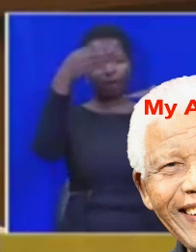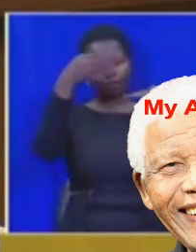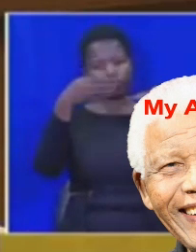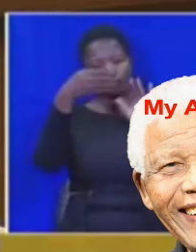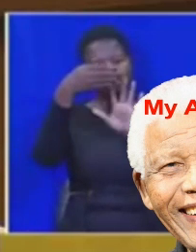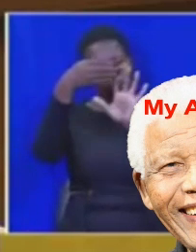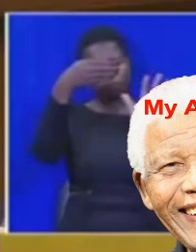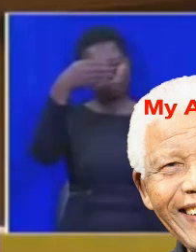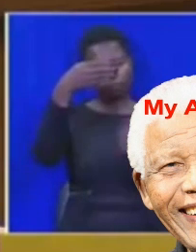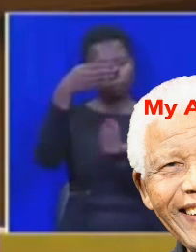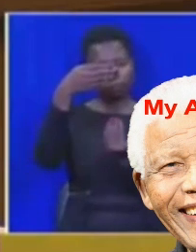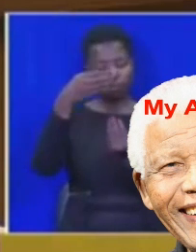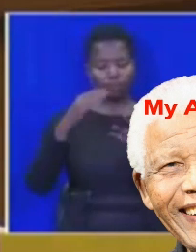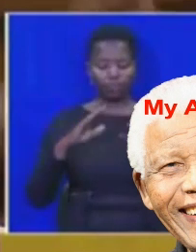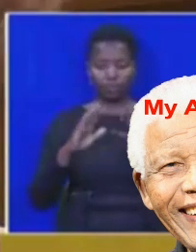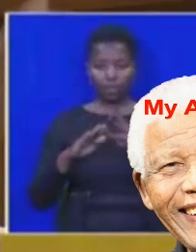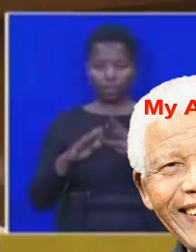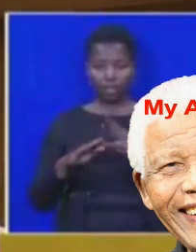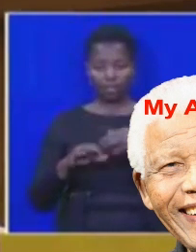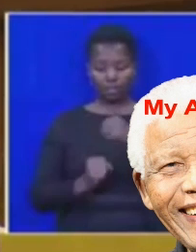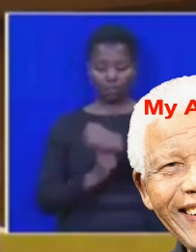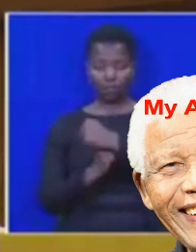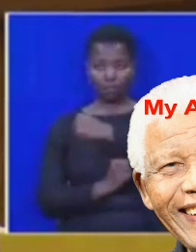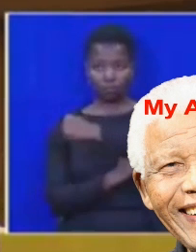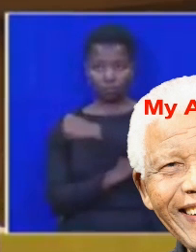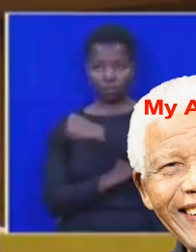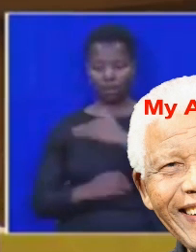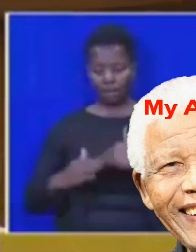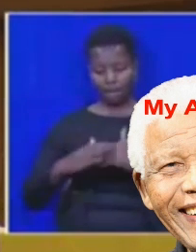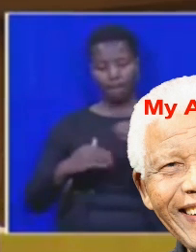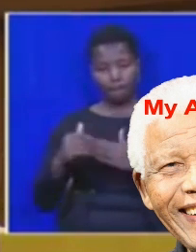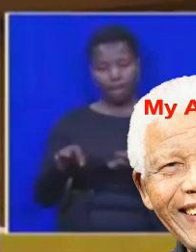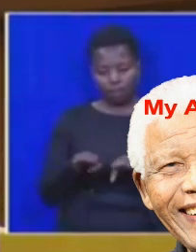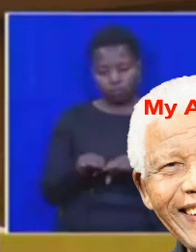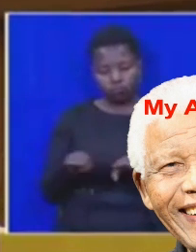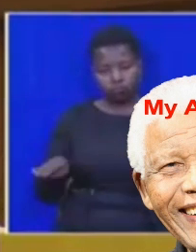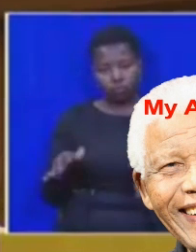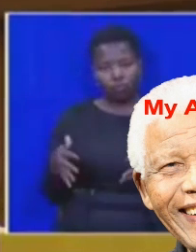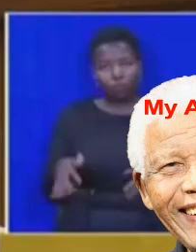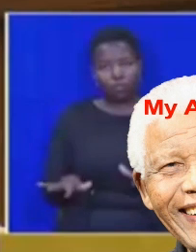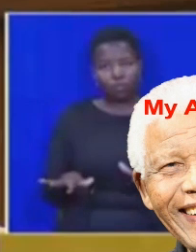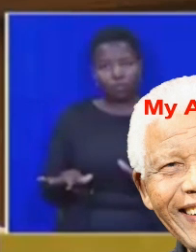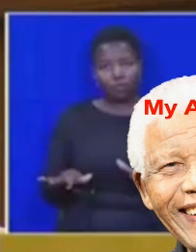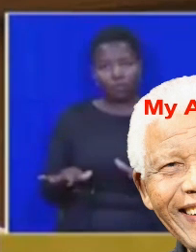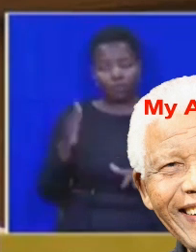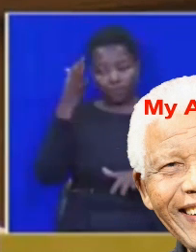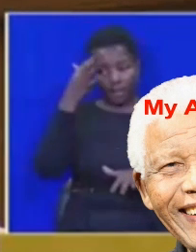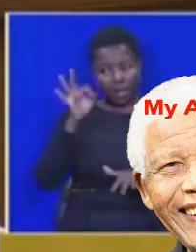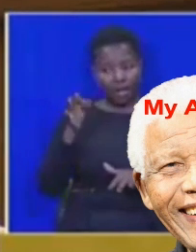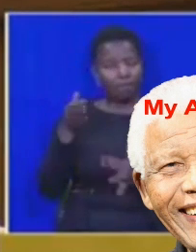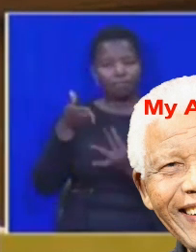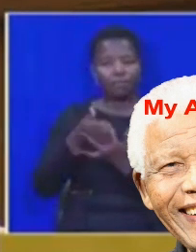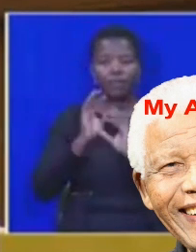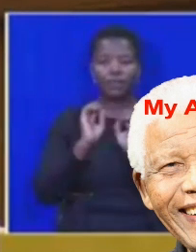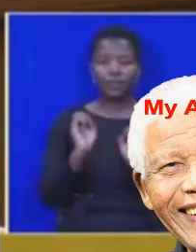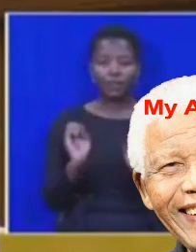the foundation was beginning to rise. There had been no government before because government